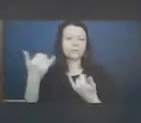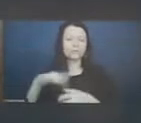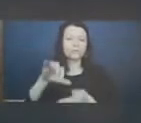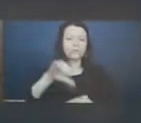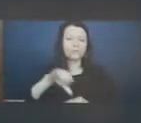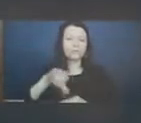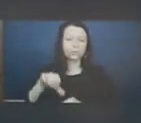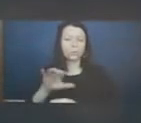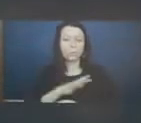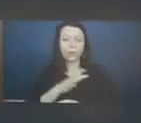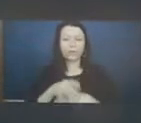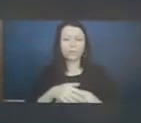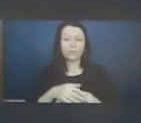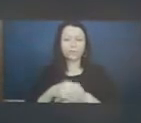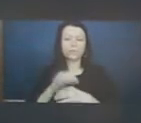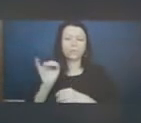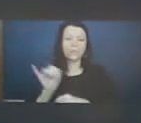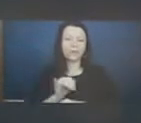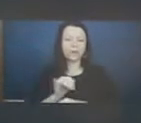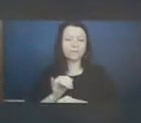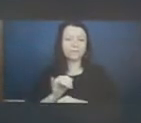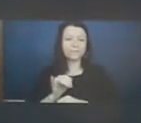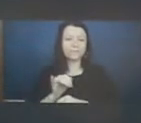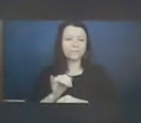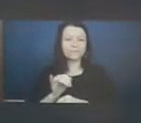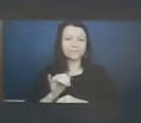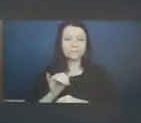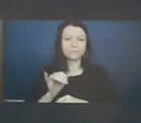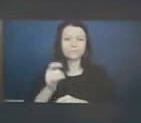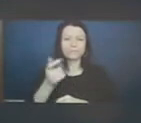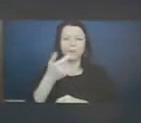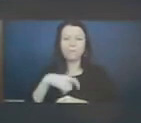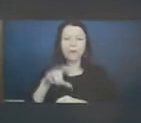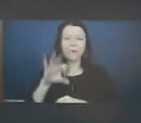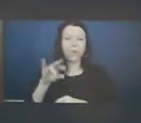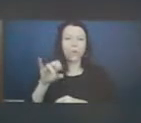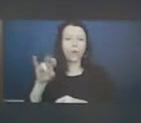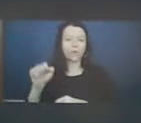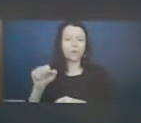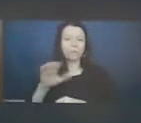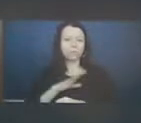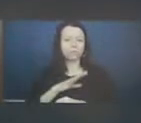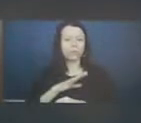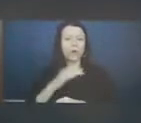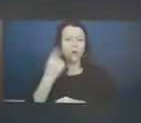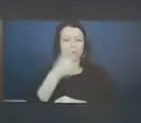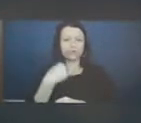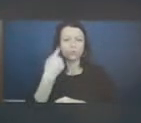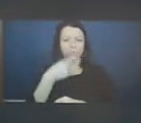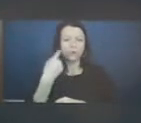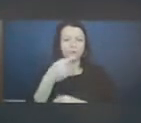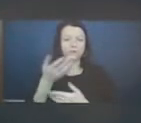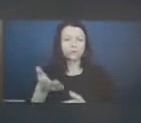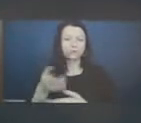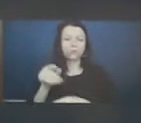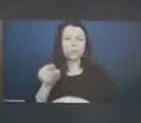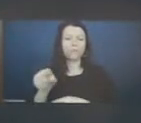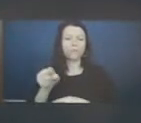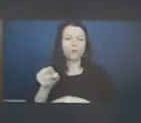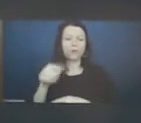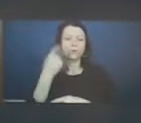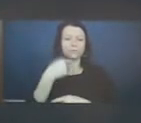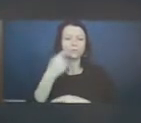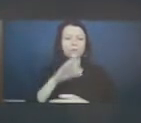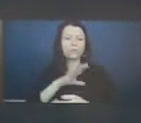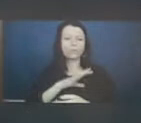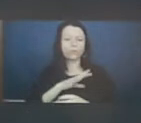took the floor early in the morning, but Olena Rim, that is going to